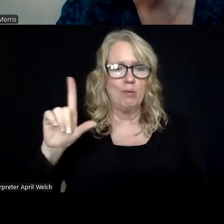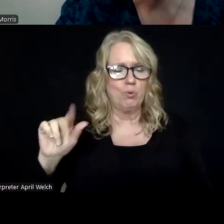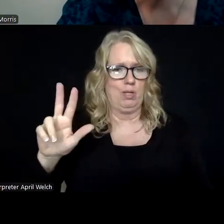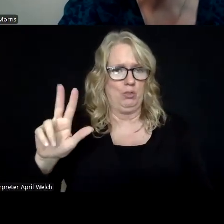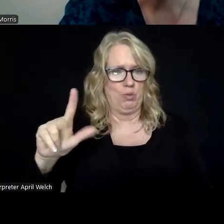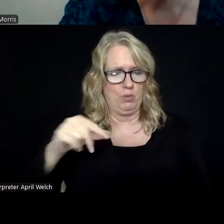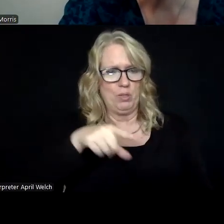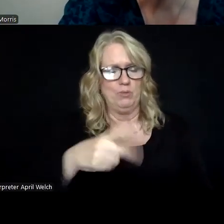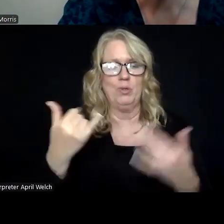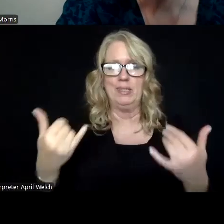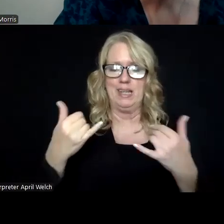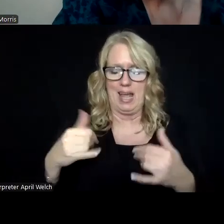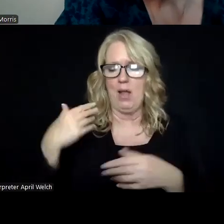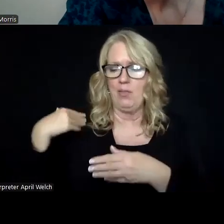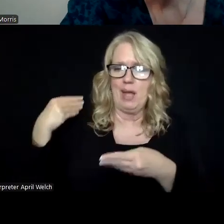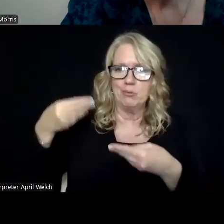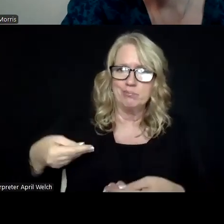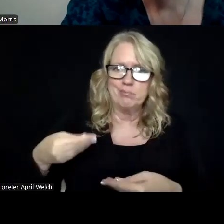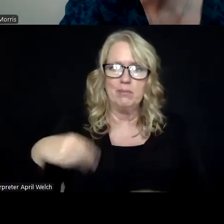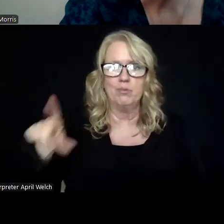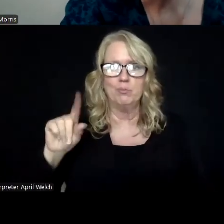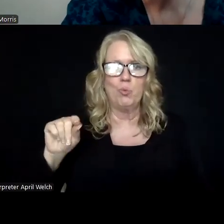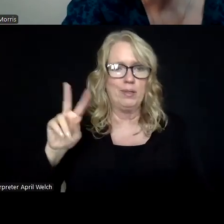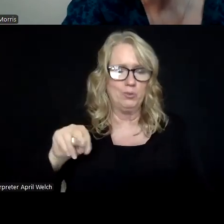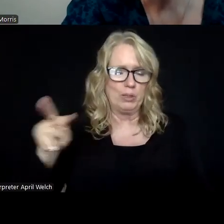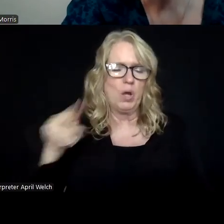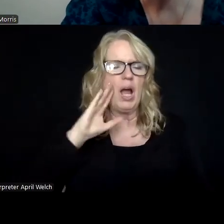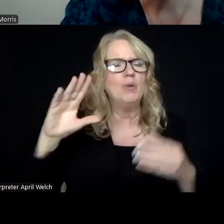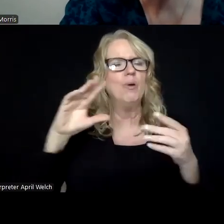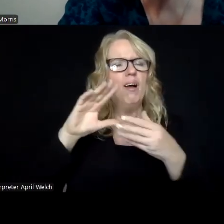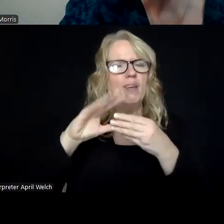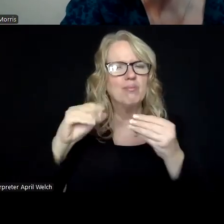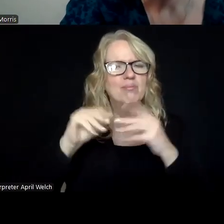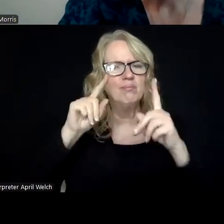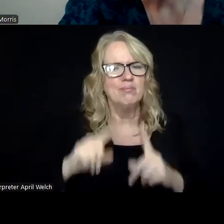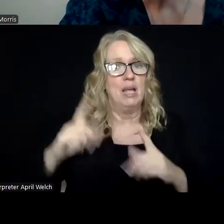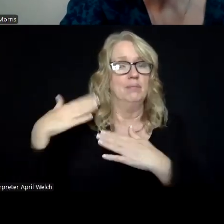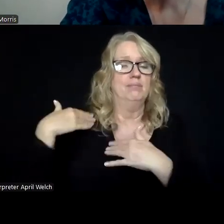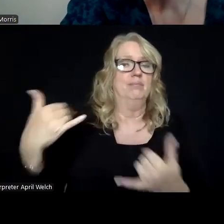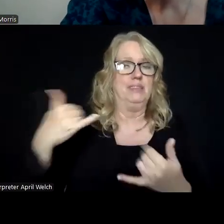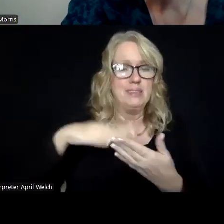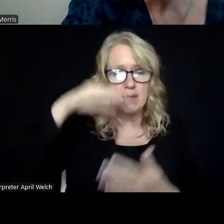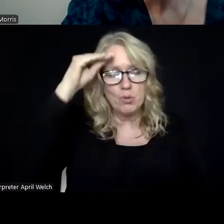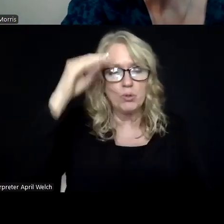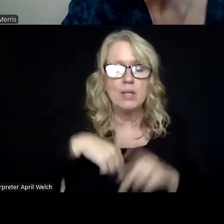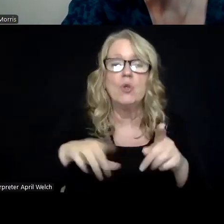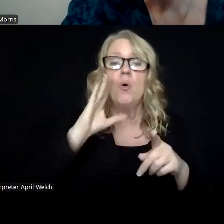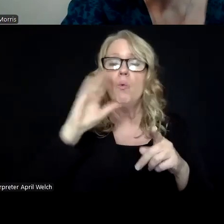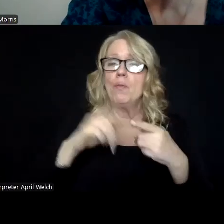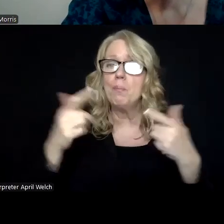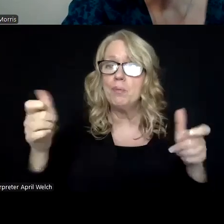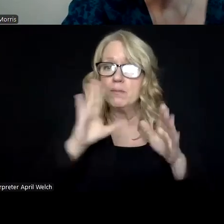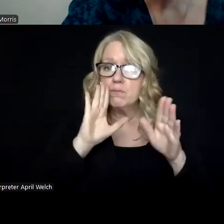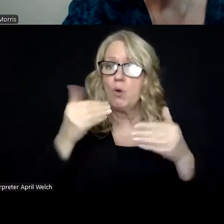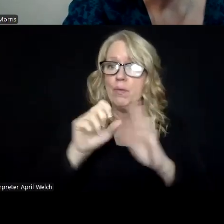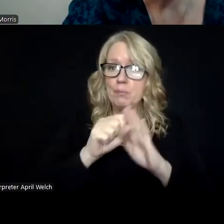we were hearing in 2022. So I'll give you these and then I'll go over some things we've learned since then. So a big focus states have had is